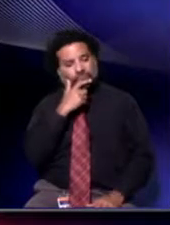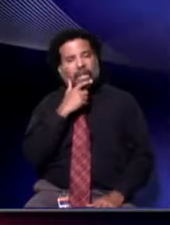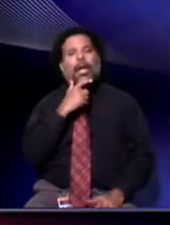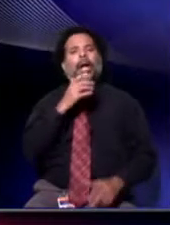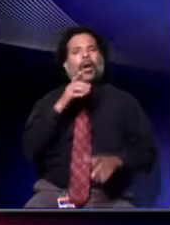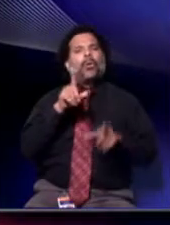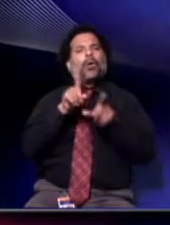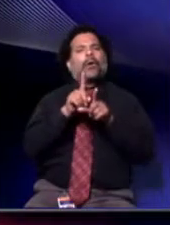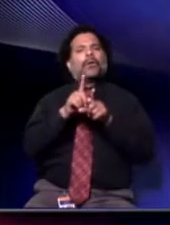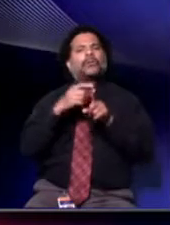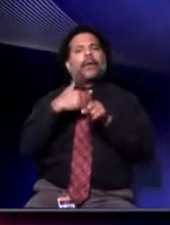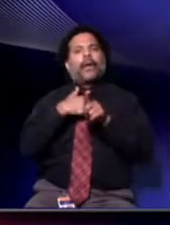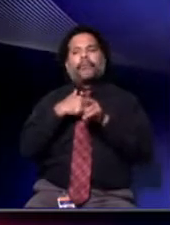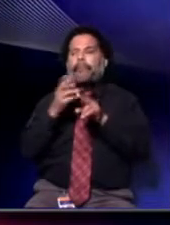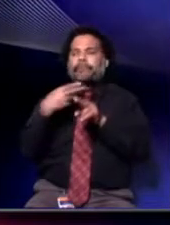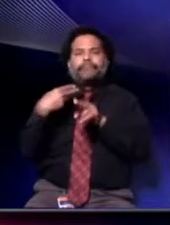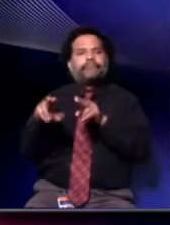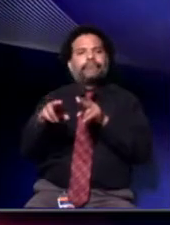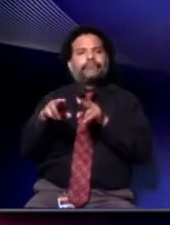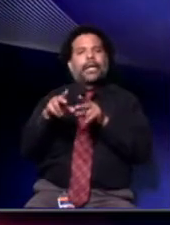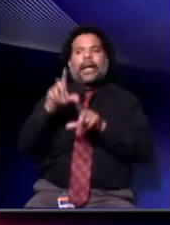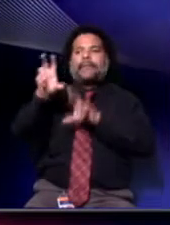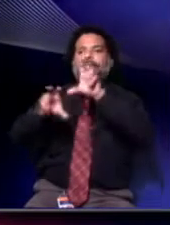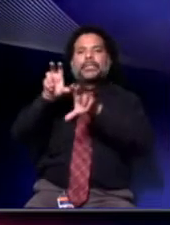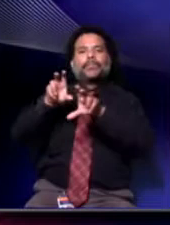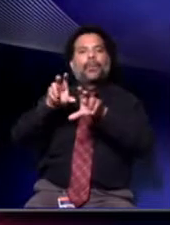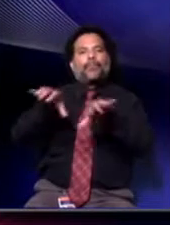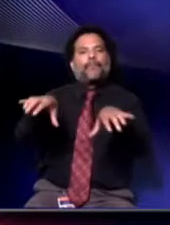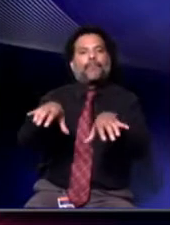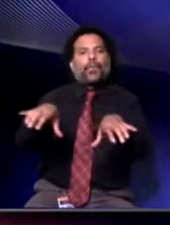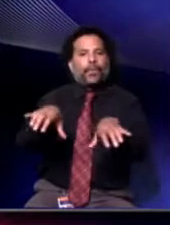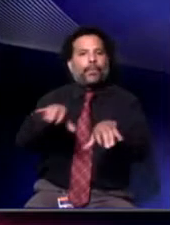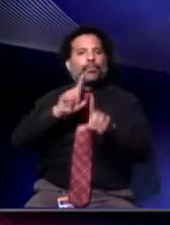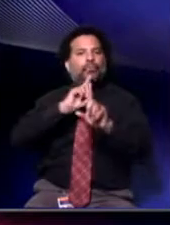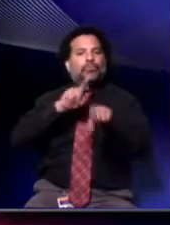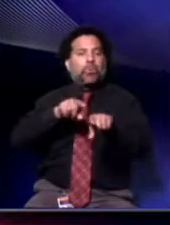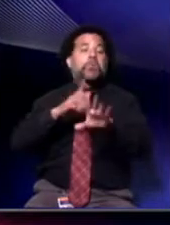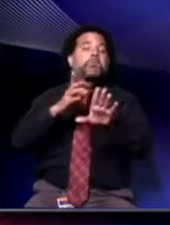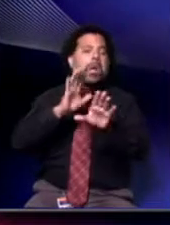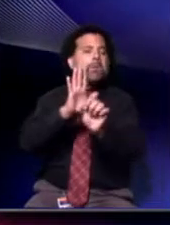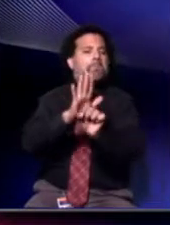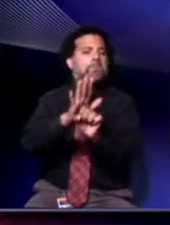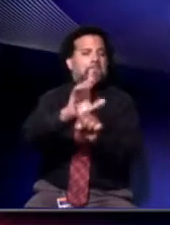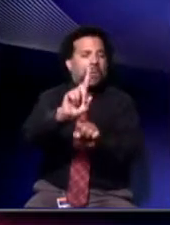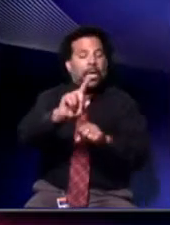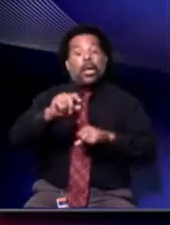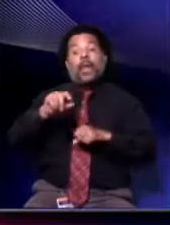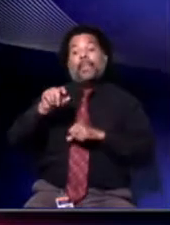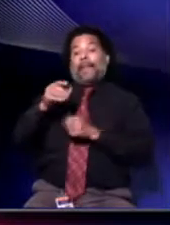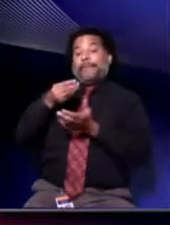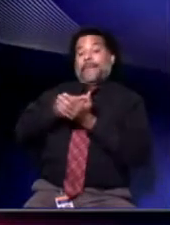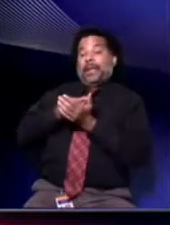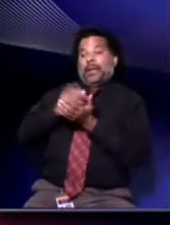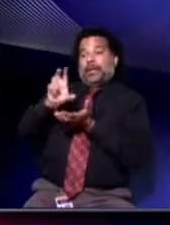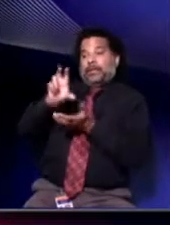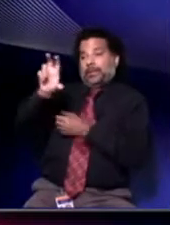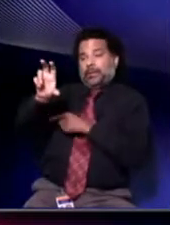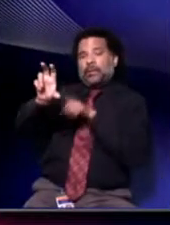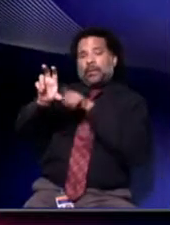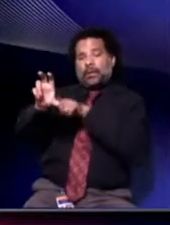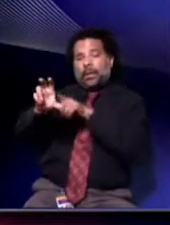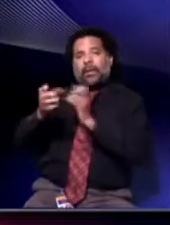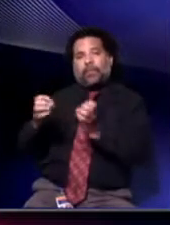investment performance report. I think it would be sufficient to say that the fund really is